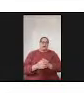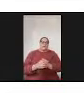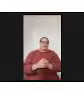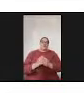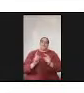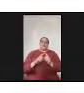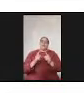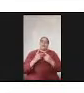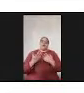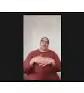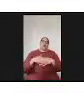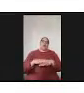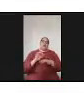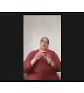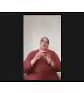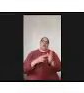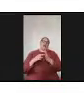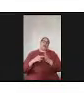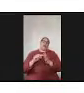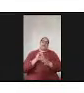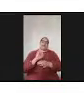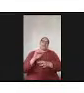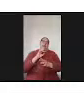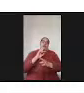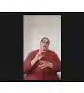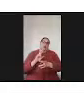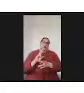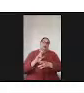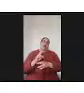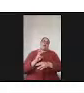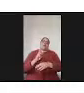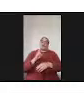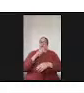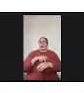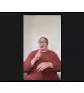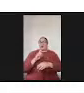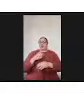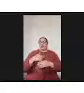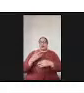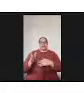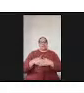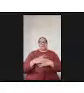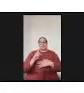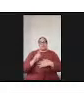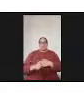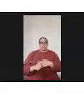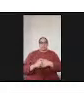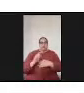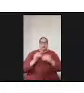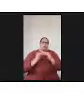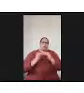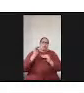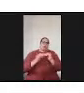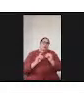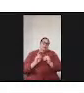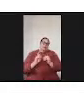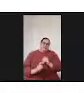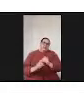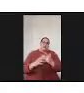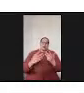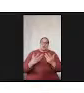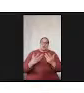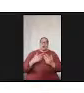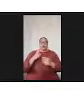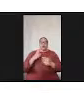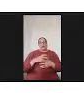implementing the recommendation of that report, it will need us to shut down the building. So we had to